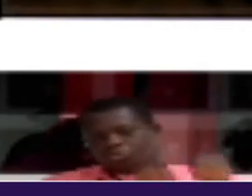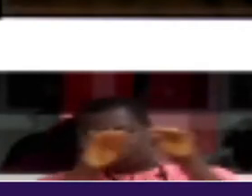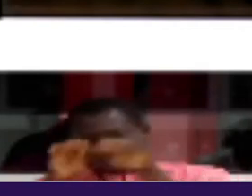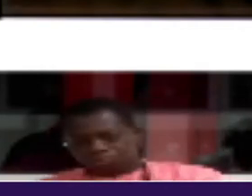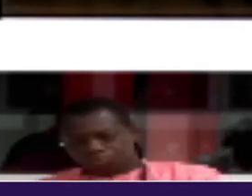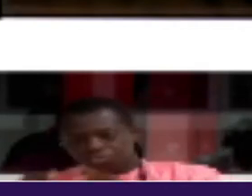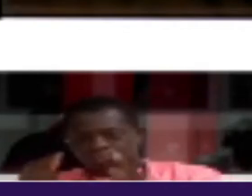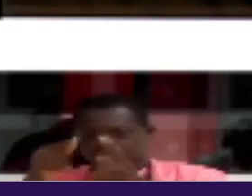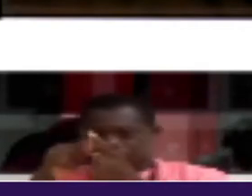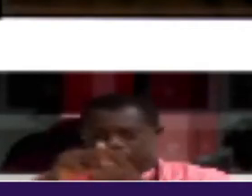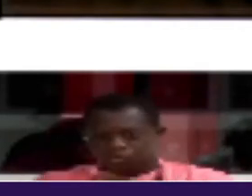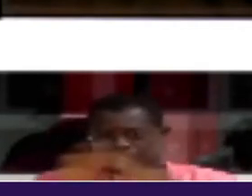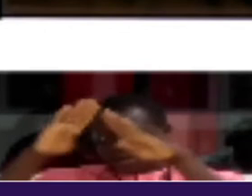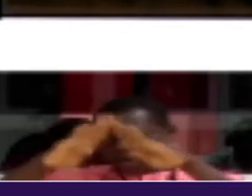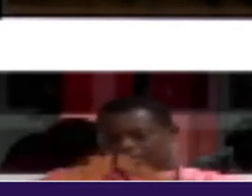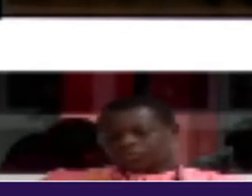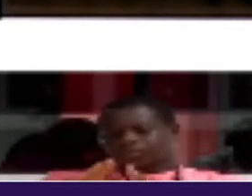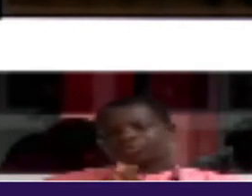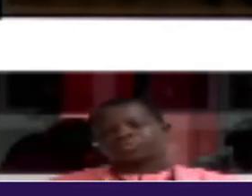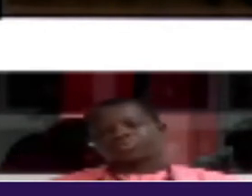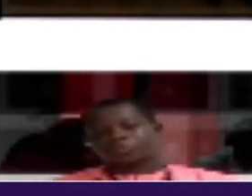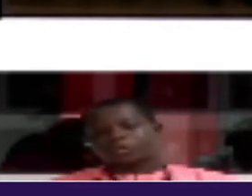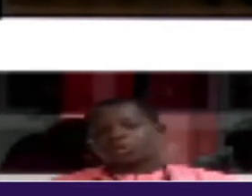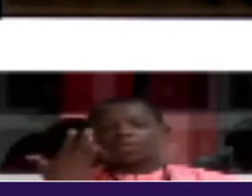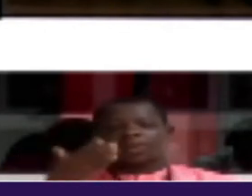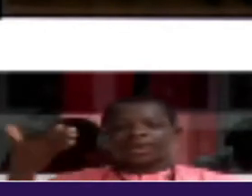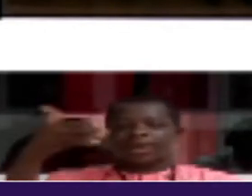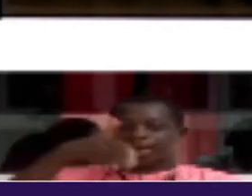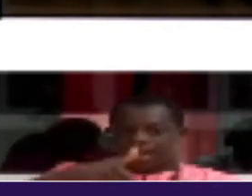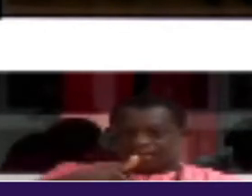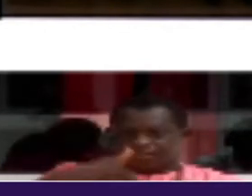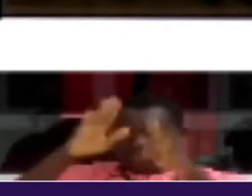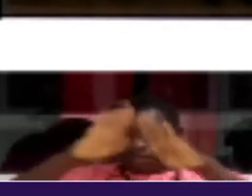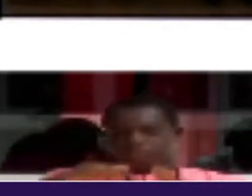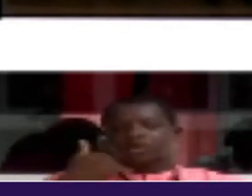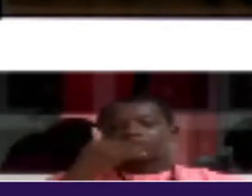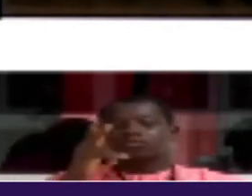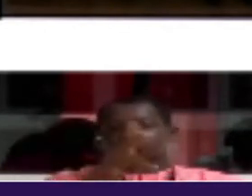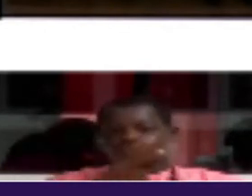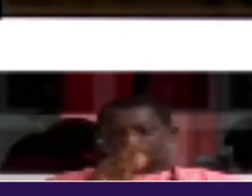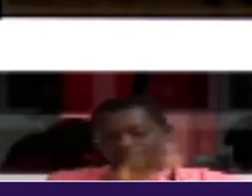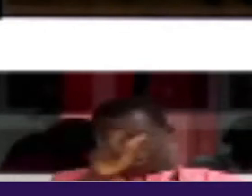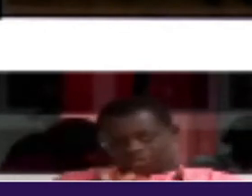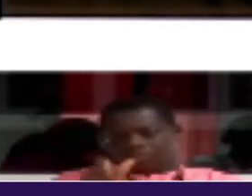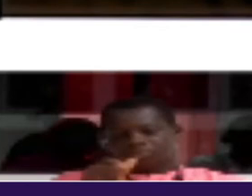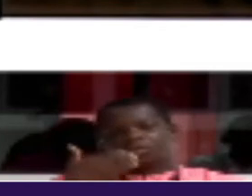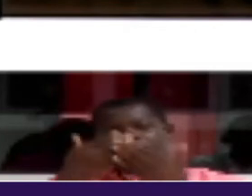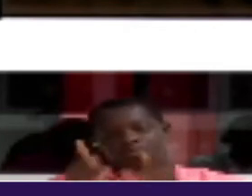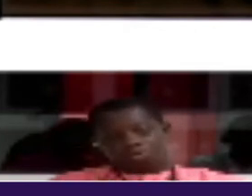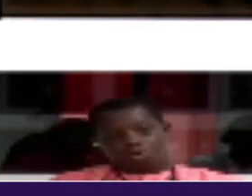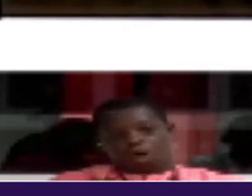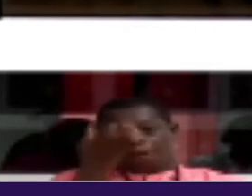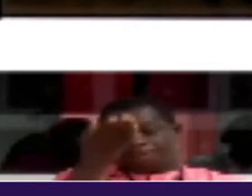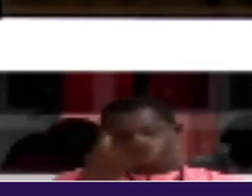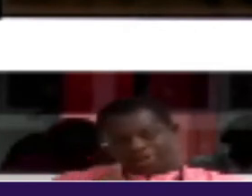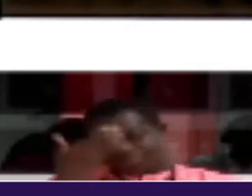towards his house. So when I reached there, I asked his orderly. He tell me that he's upstairs. Then